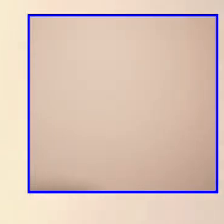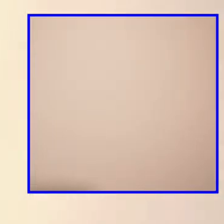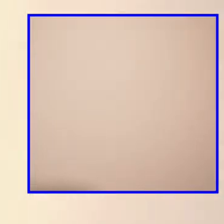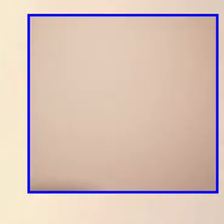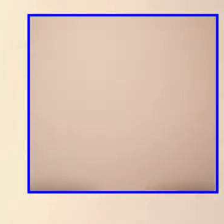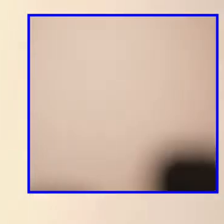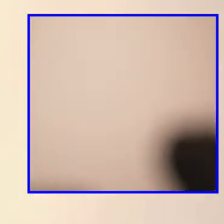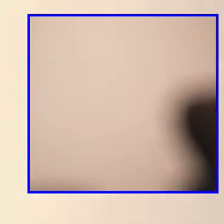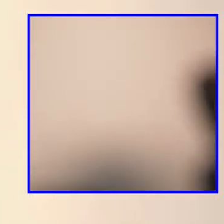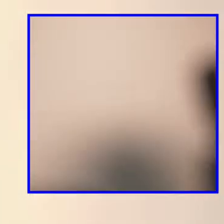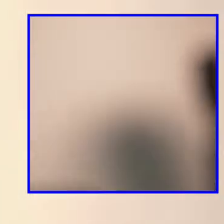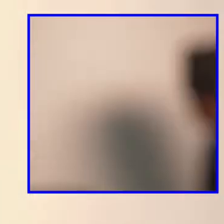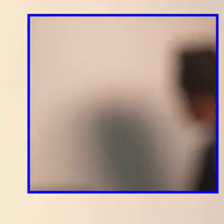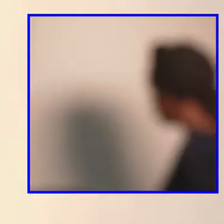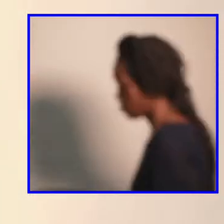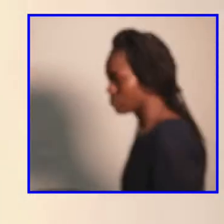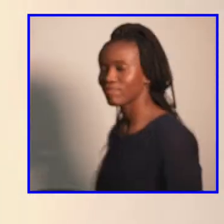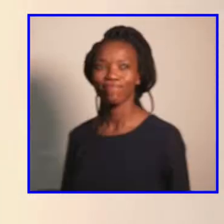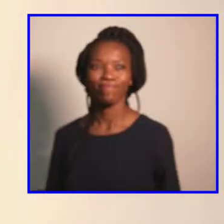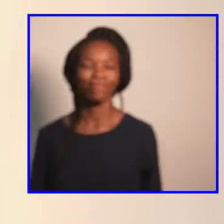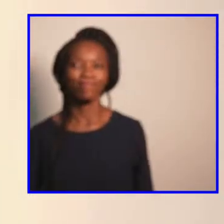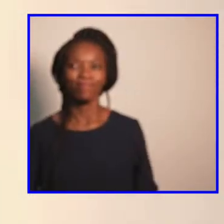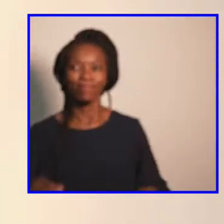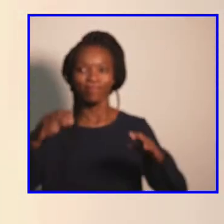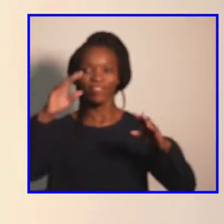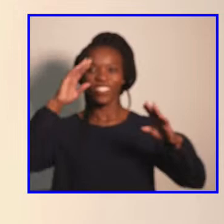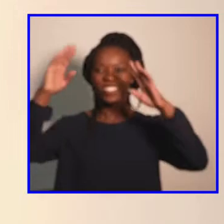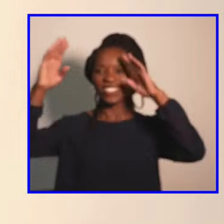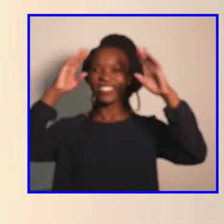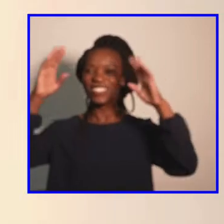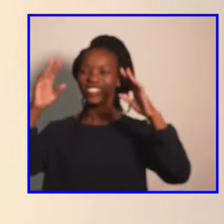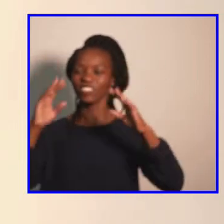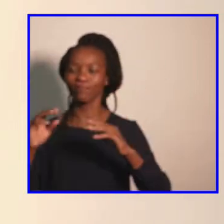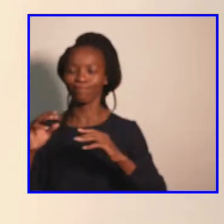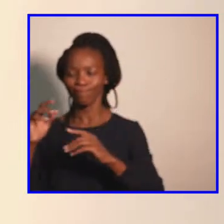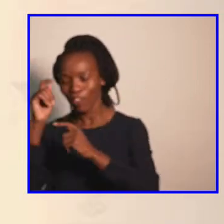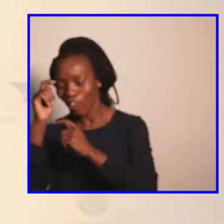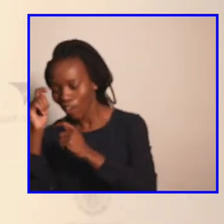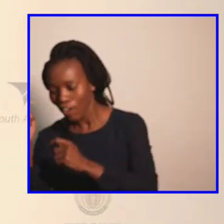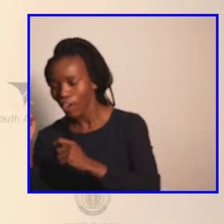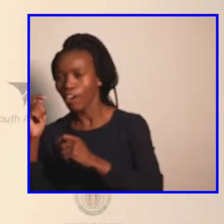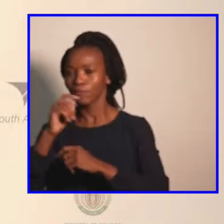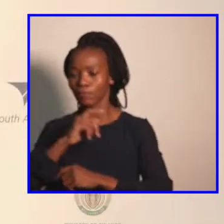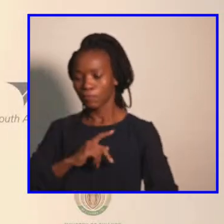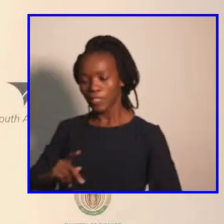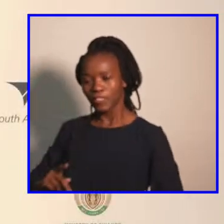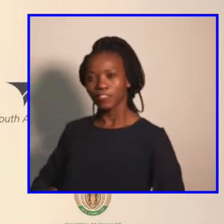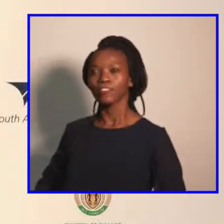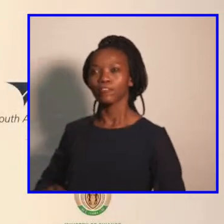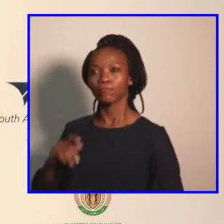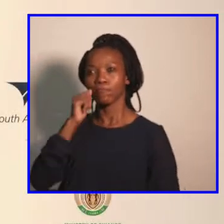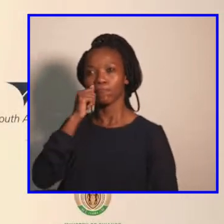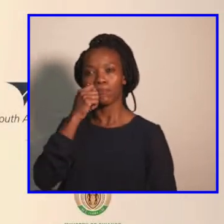Greetings to the Honorable President, Mr. Cyril Ramaphosa, to the Commissioner of the South African